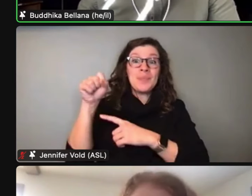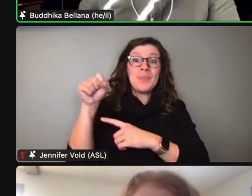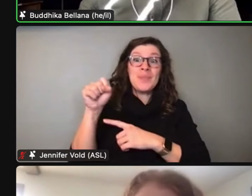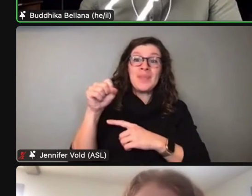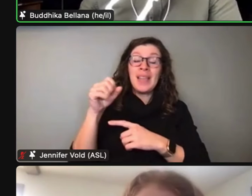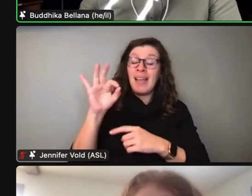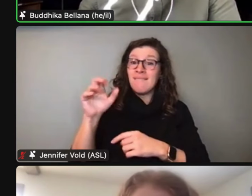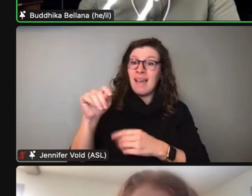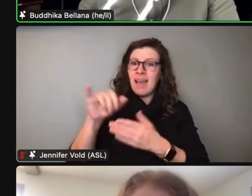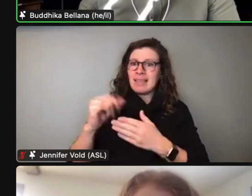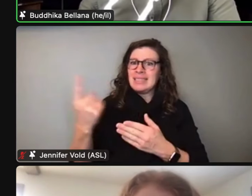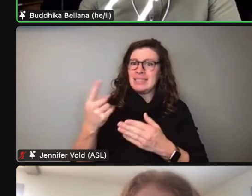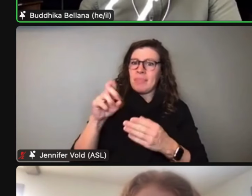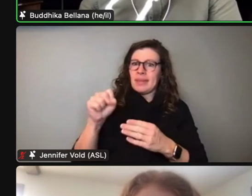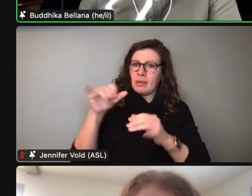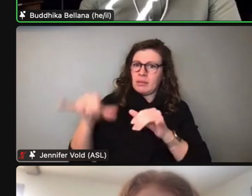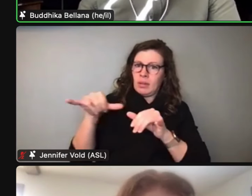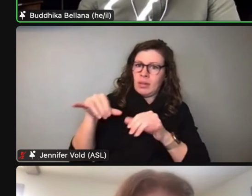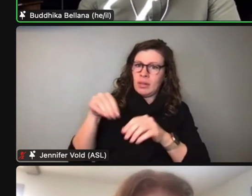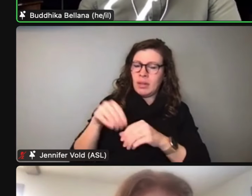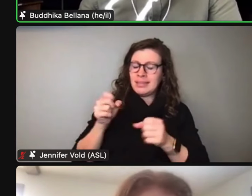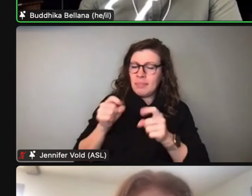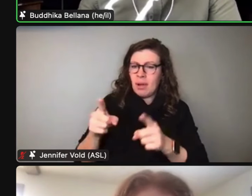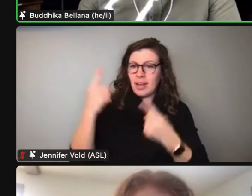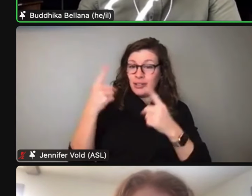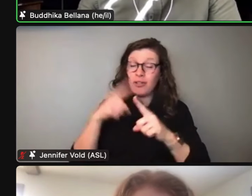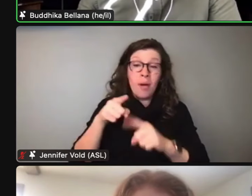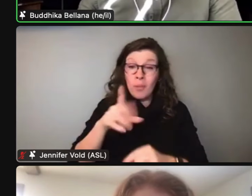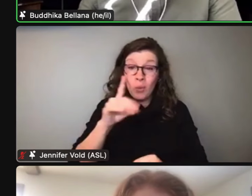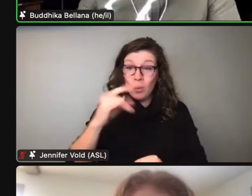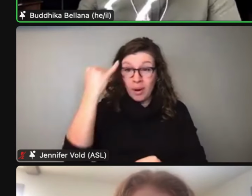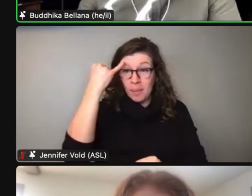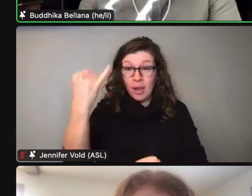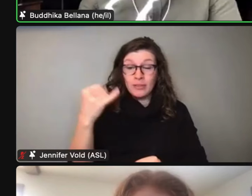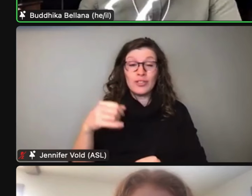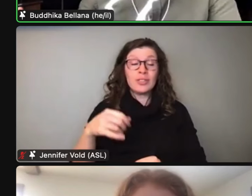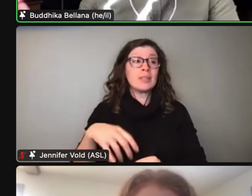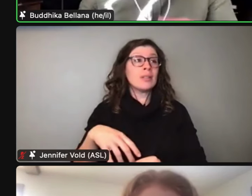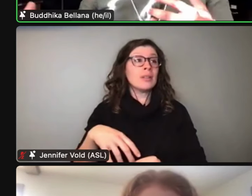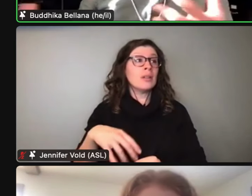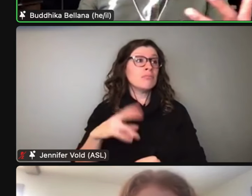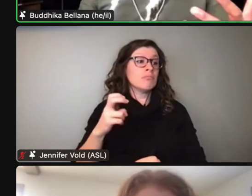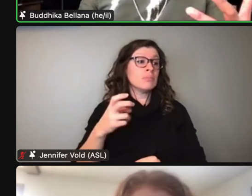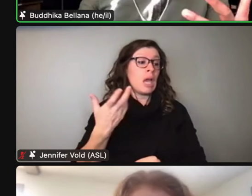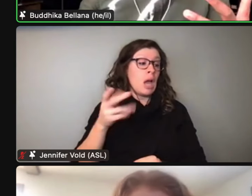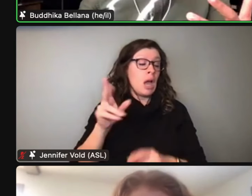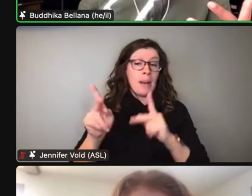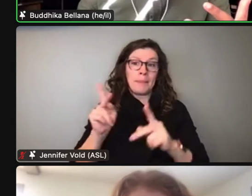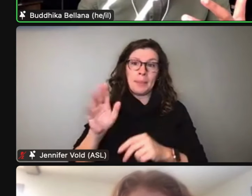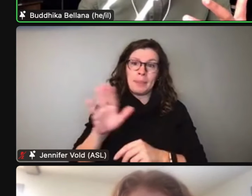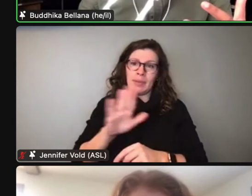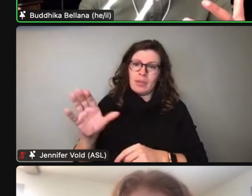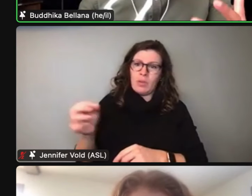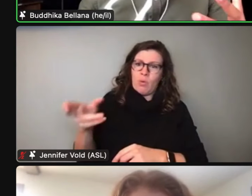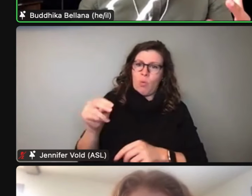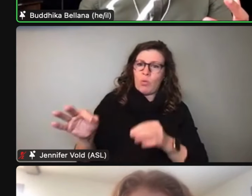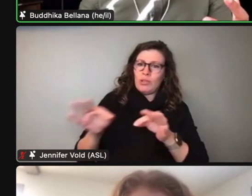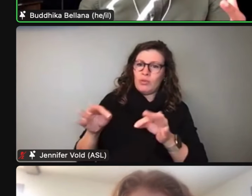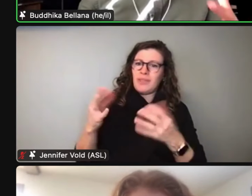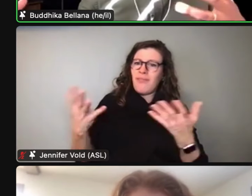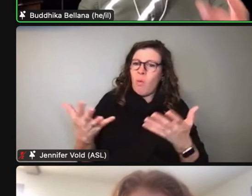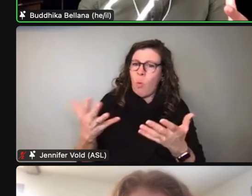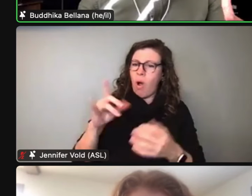something does linger in spontaneous thoughts. But you would imagine, given the people's subjective descriptions of what lingering